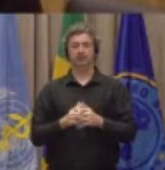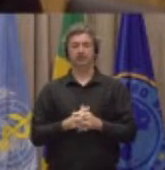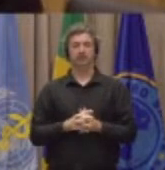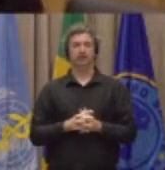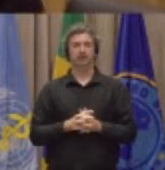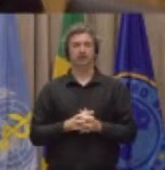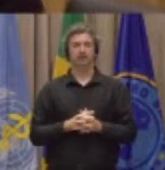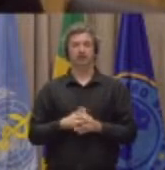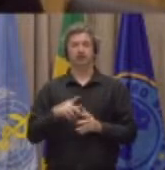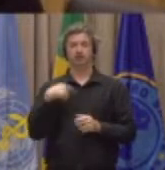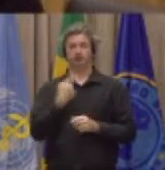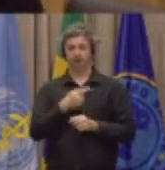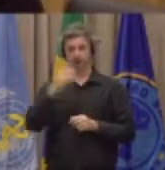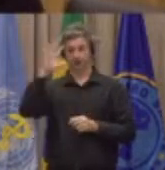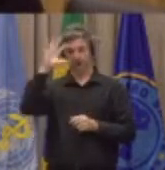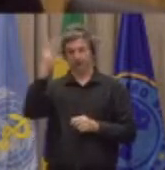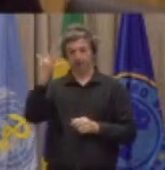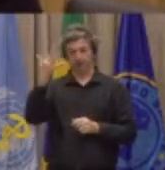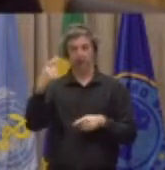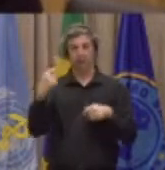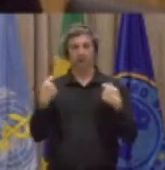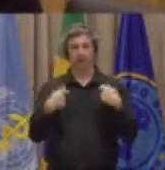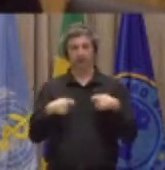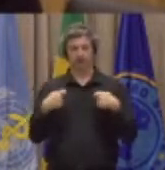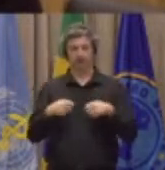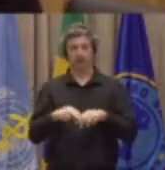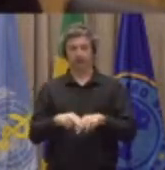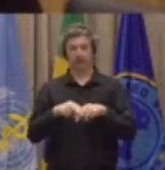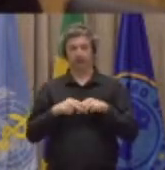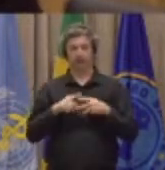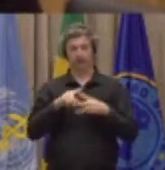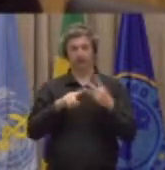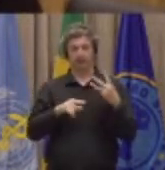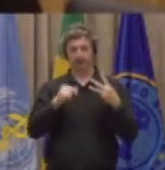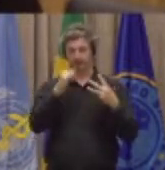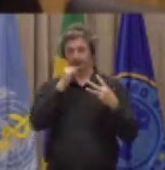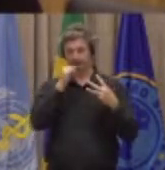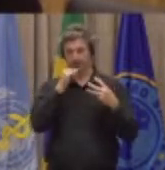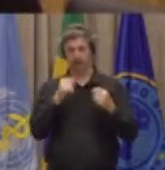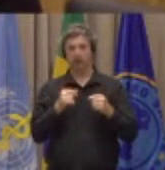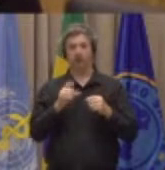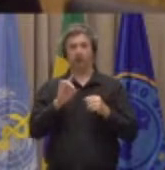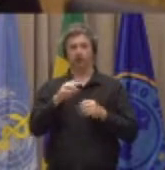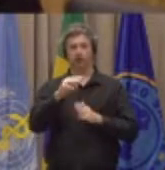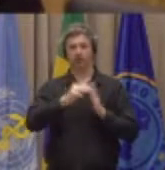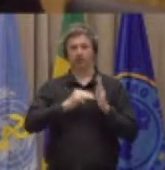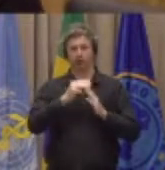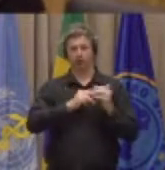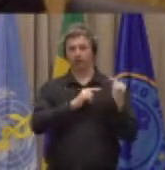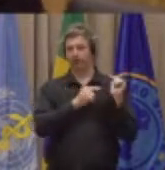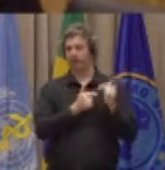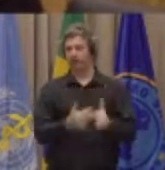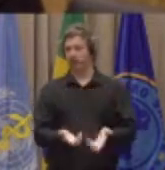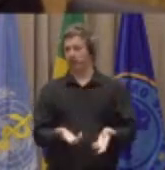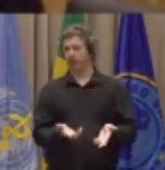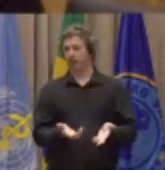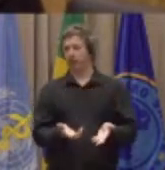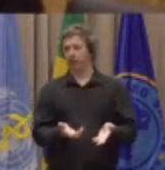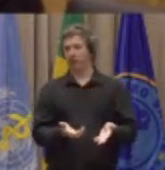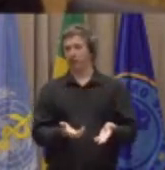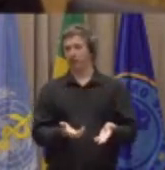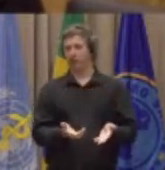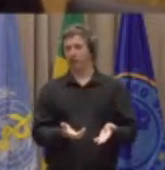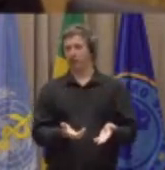little municipality? The question is, can we make decisions with these three examples with